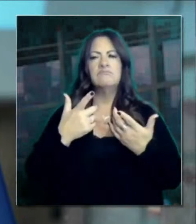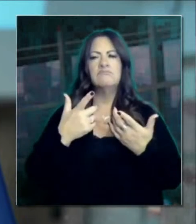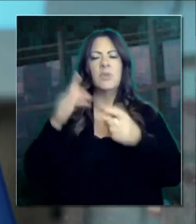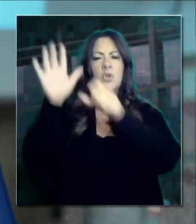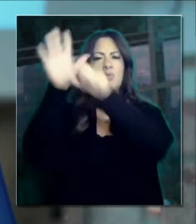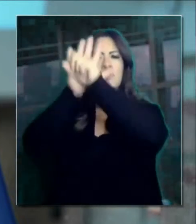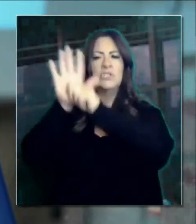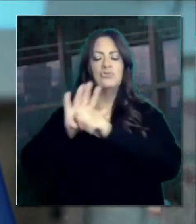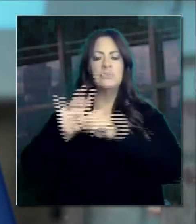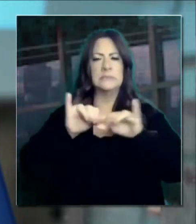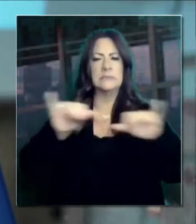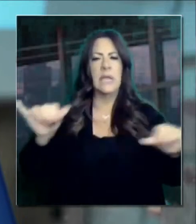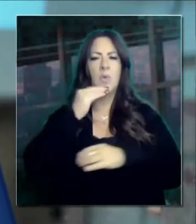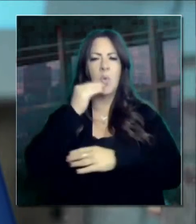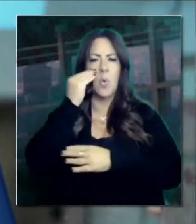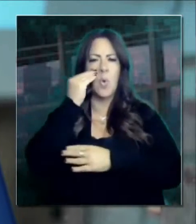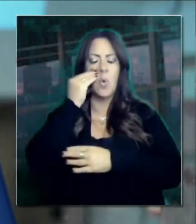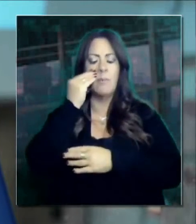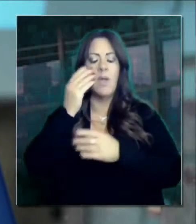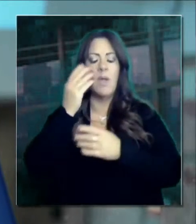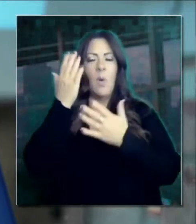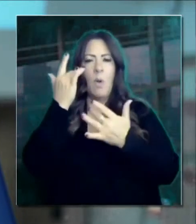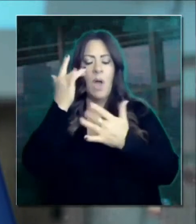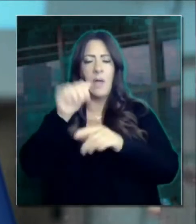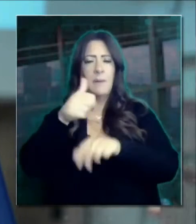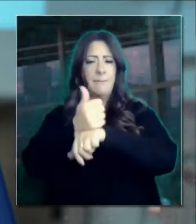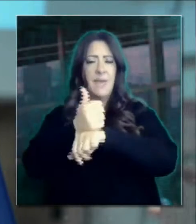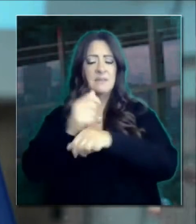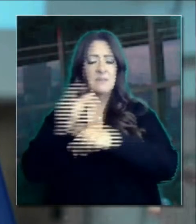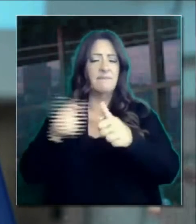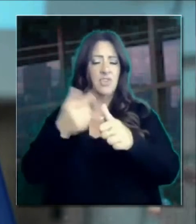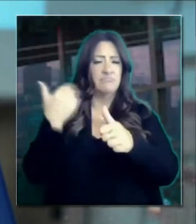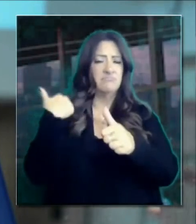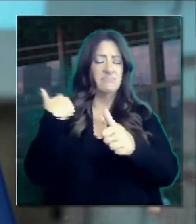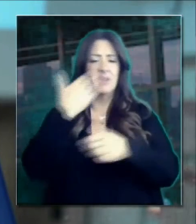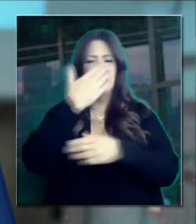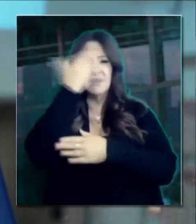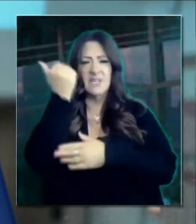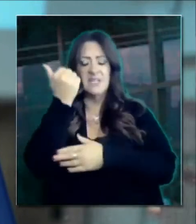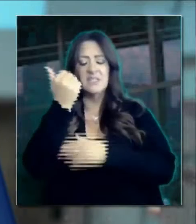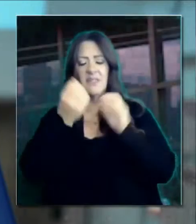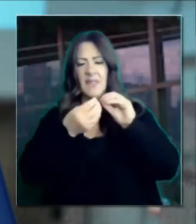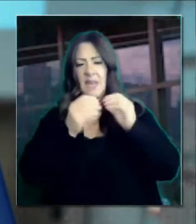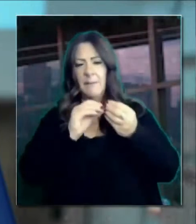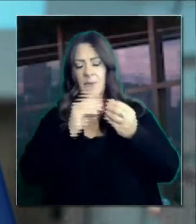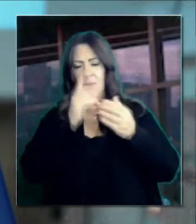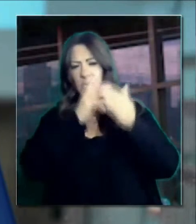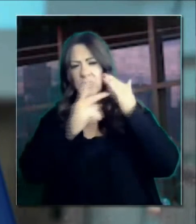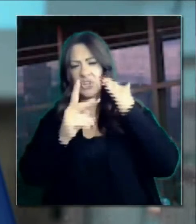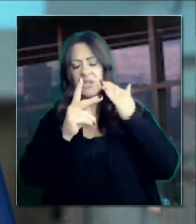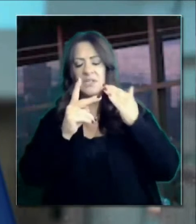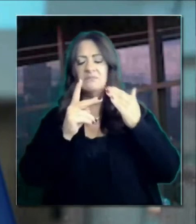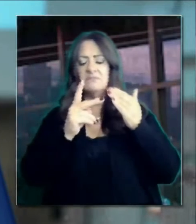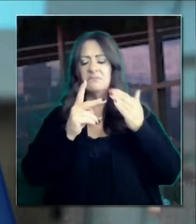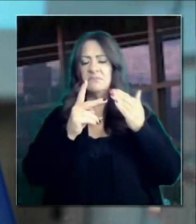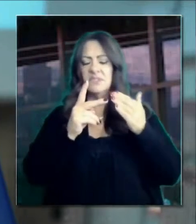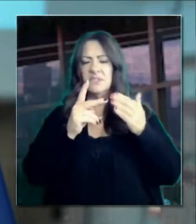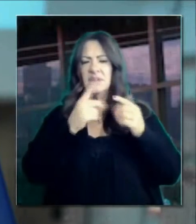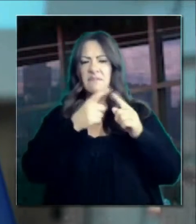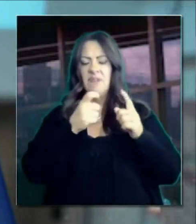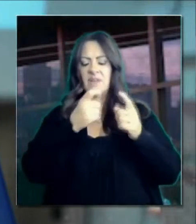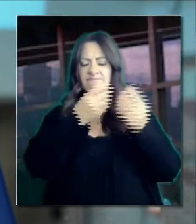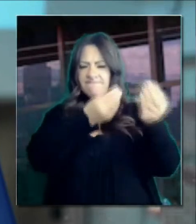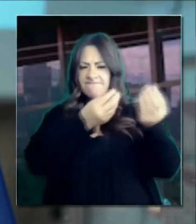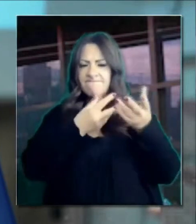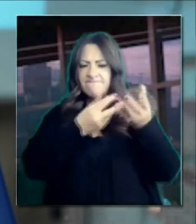what our hospitals would experience based on today's conditions. You've heard me before talk about today's cases in about 2 weeks.